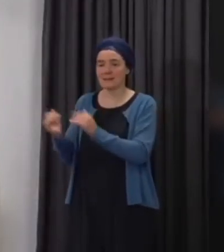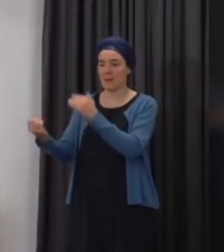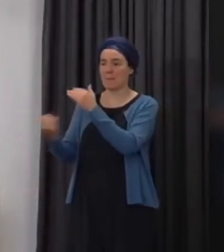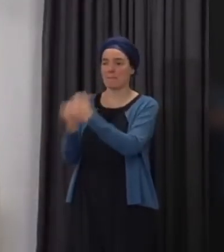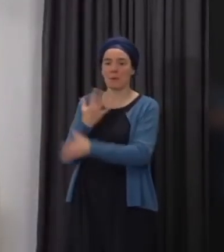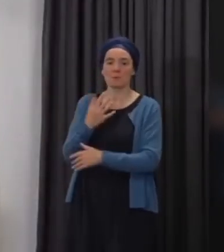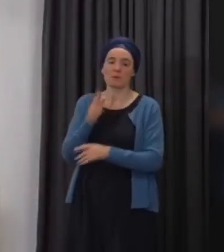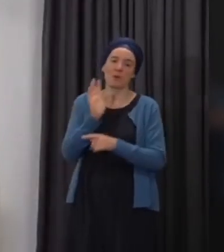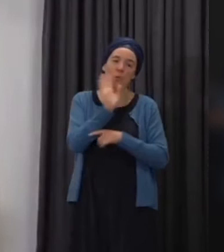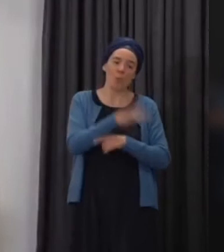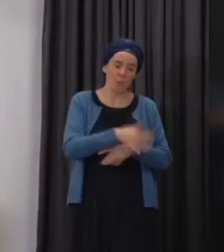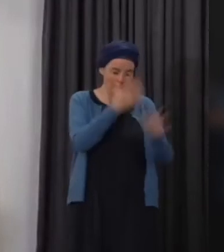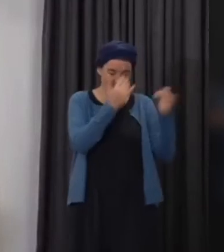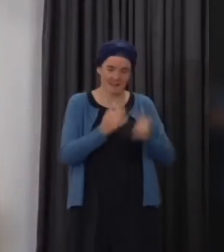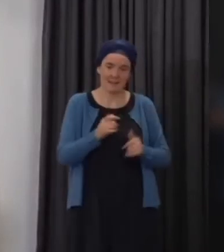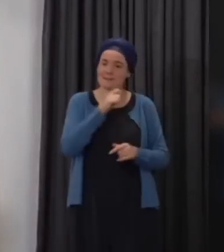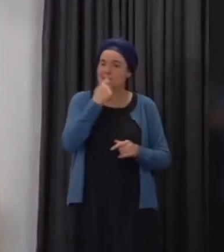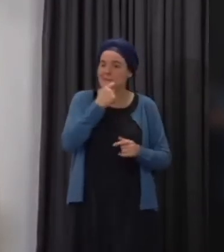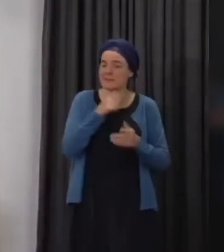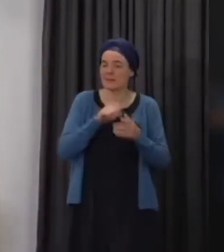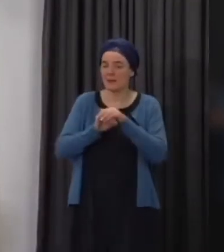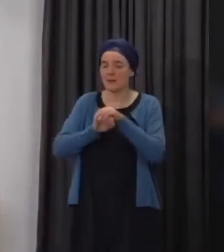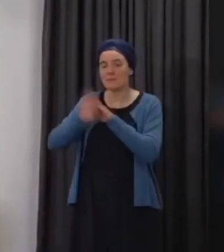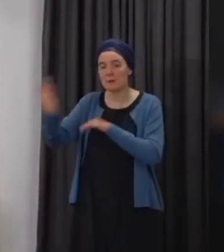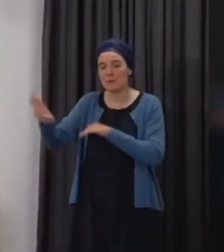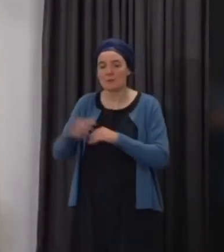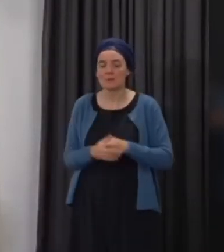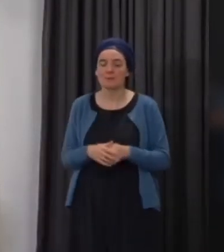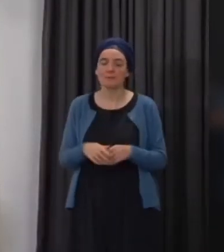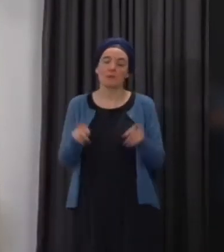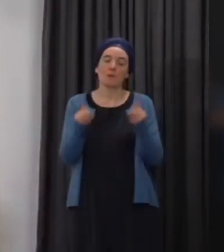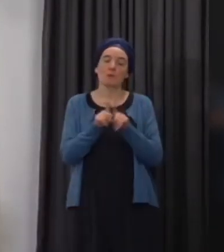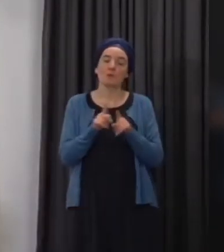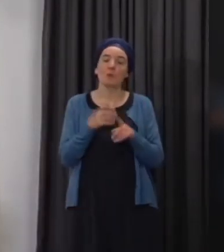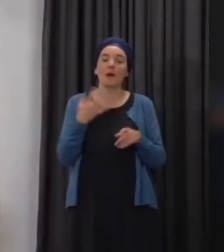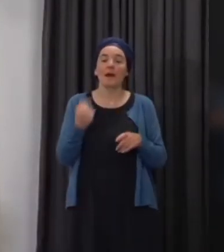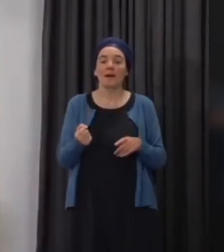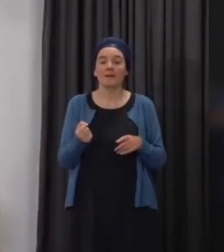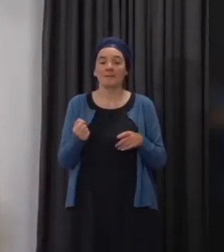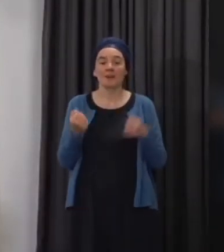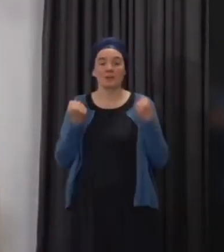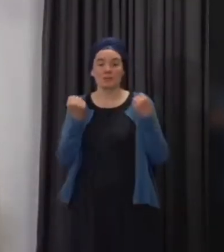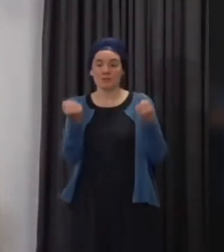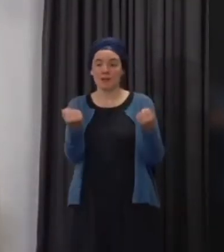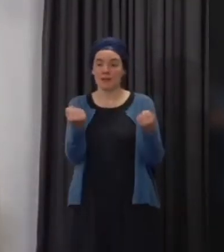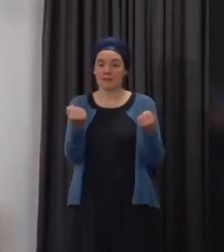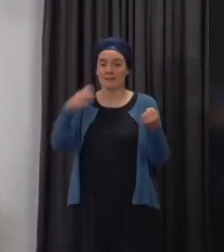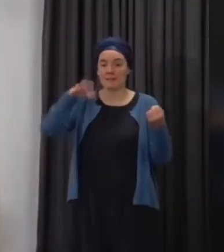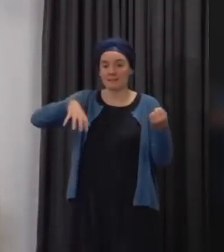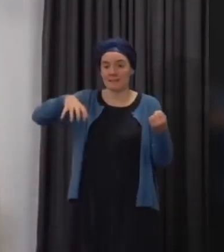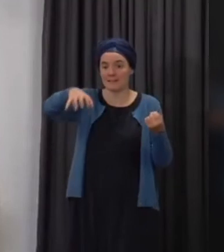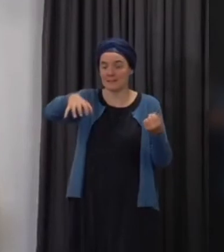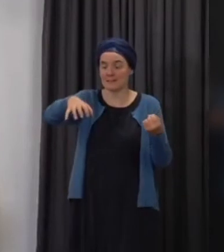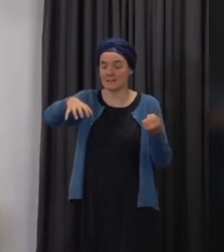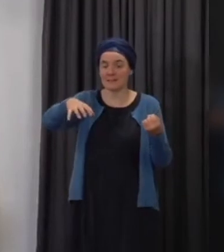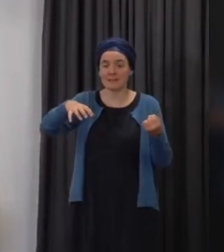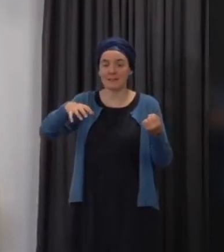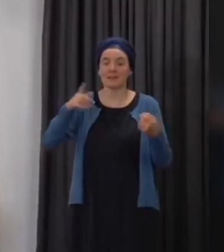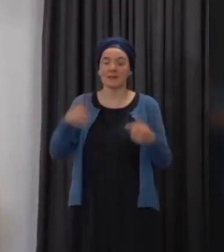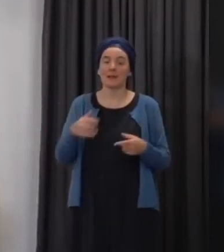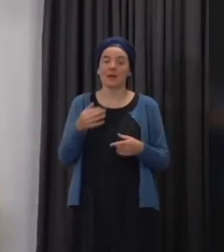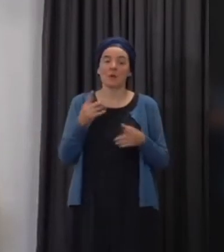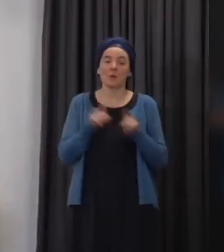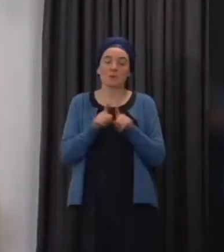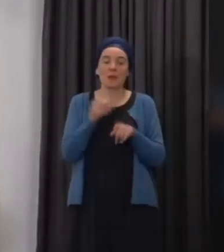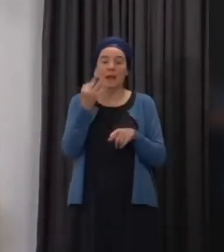option of booking a slot at one of the drive-through testing centres we have available across Wales, the 8 mobile testing units